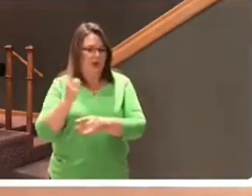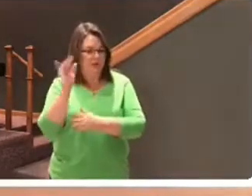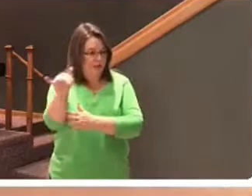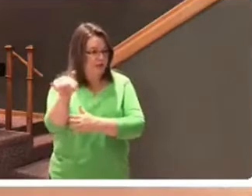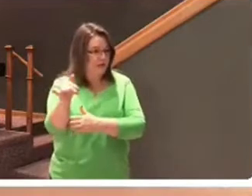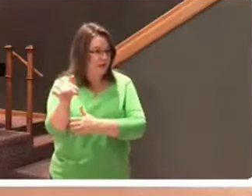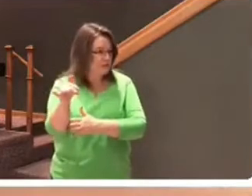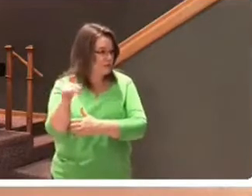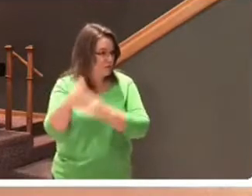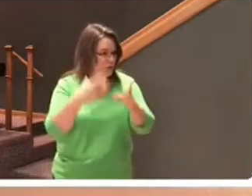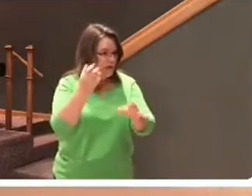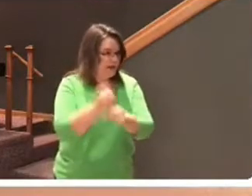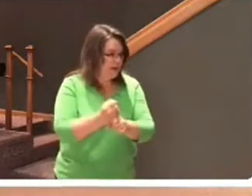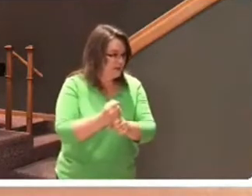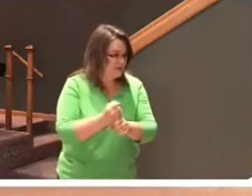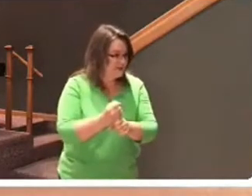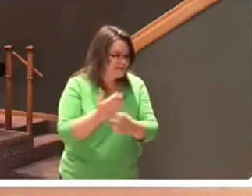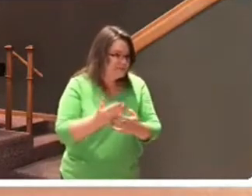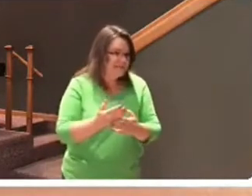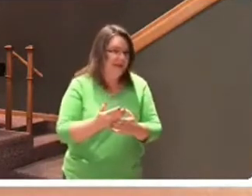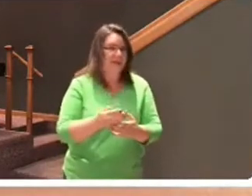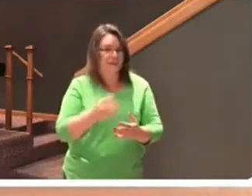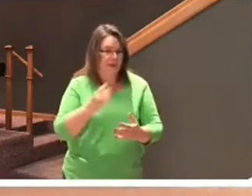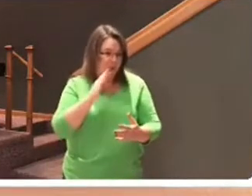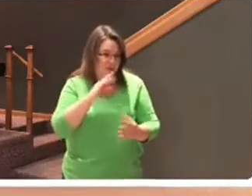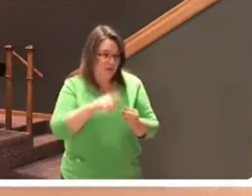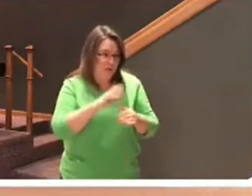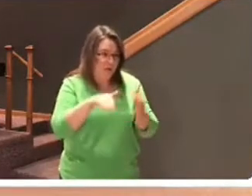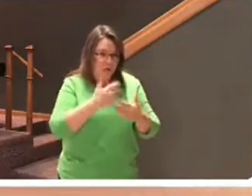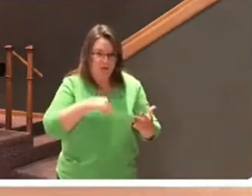Yeah, I'm messing with all y'all today.